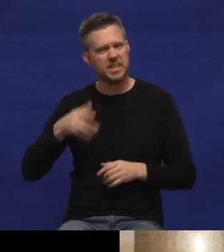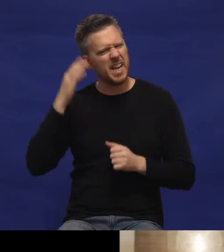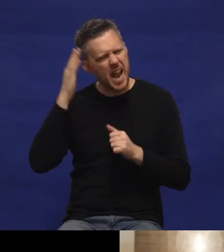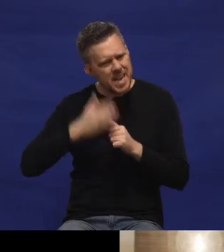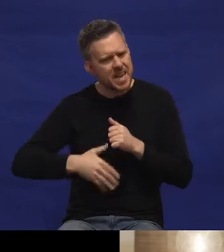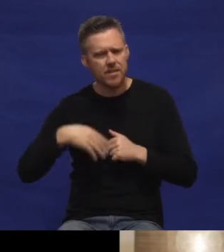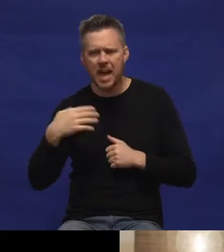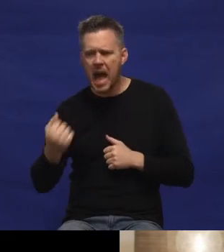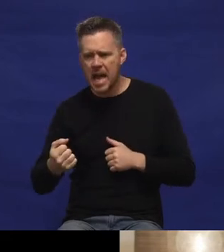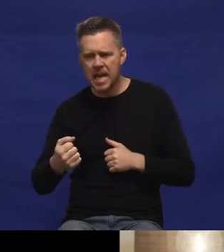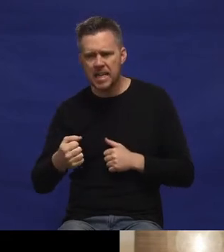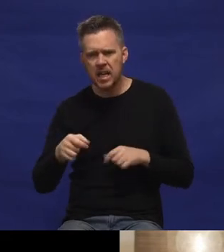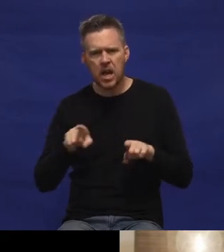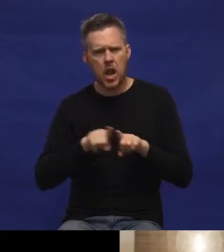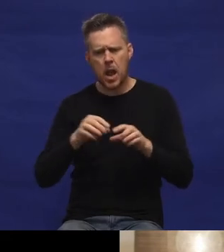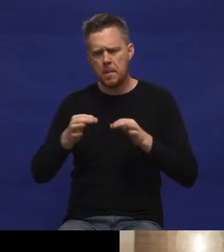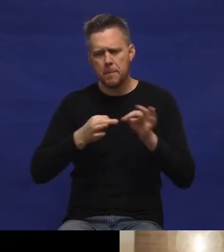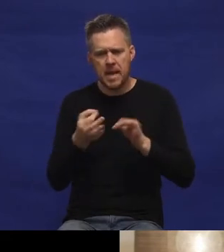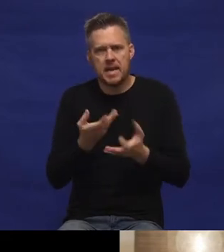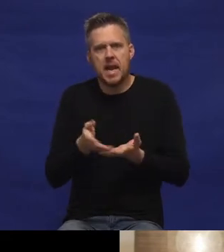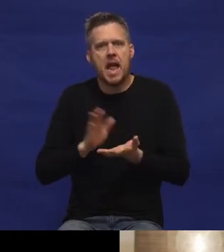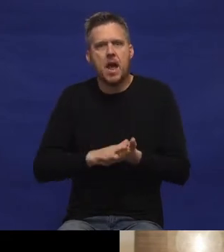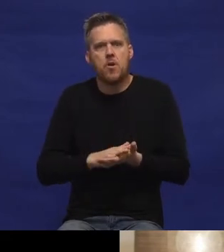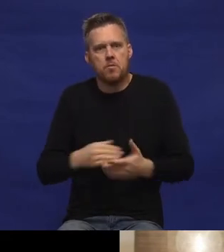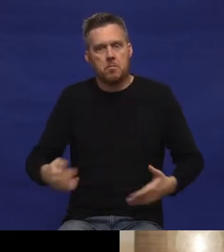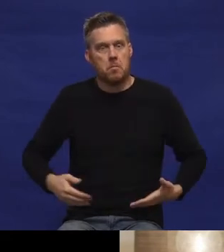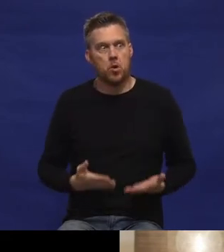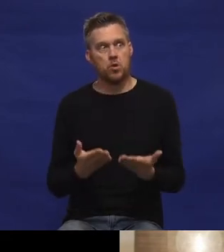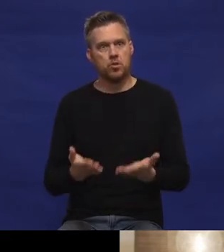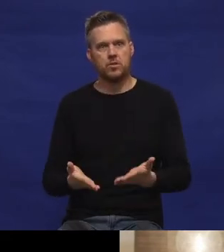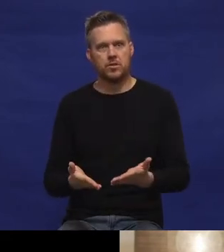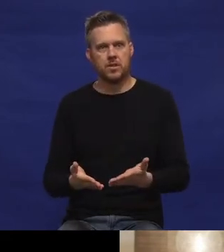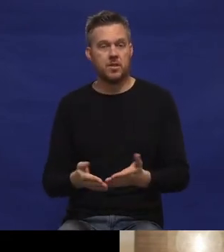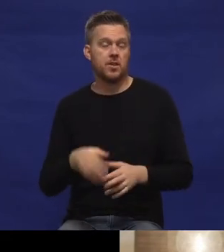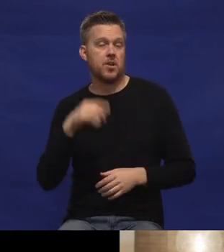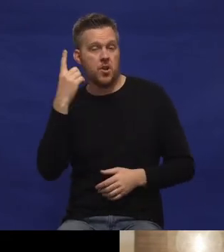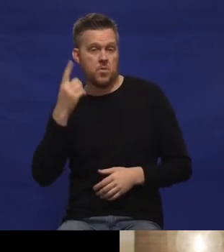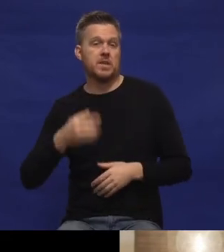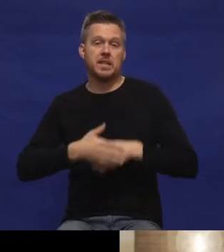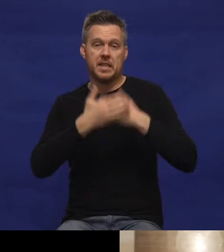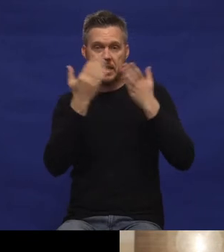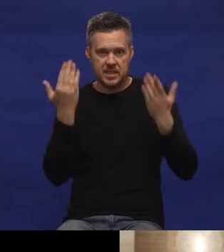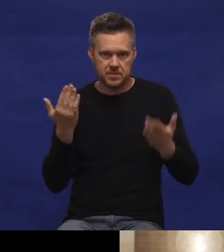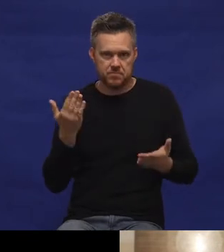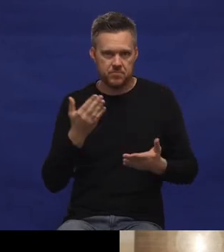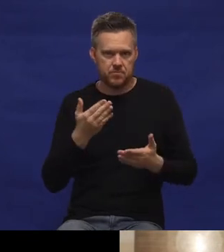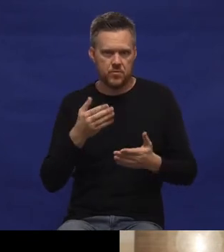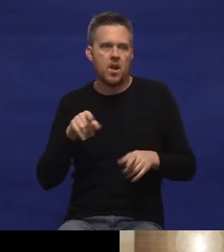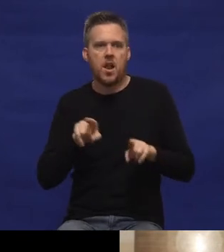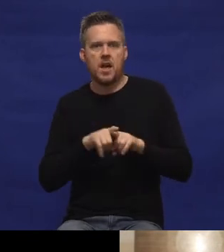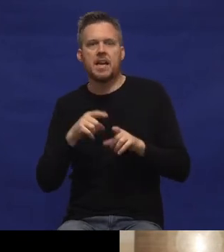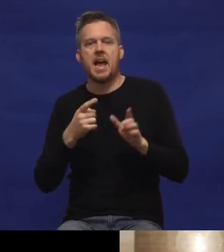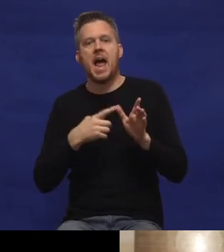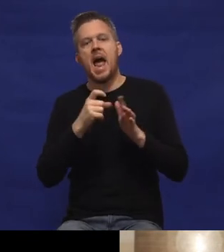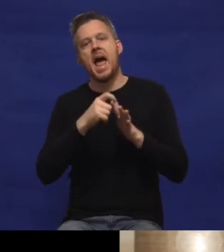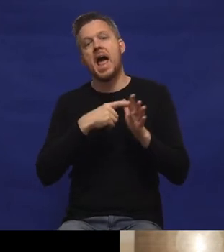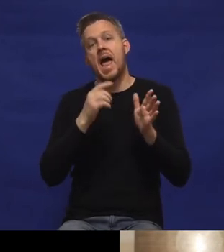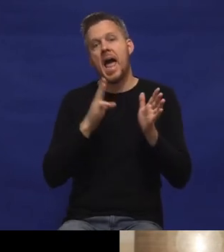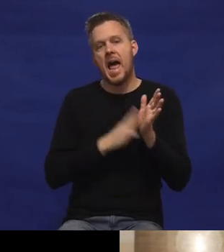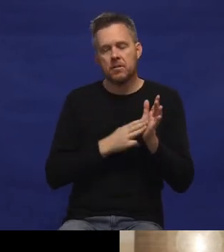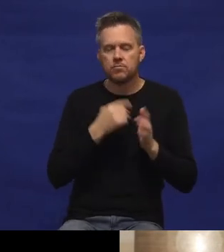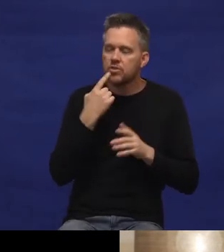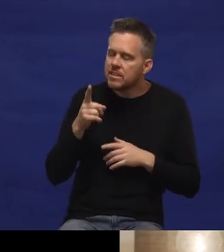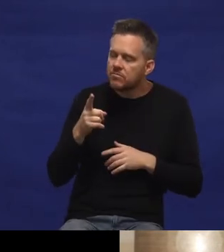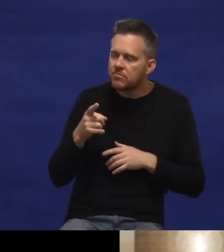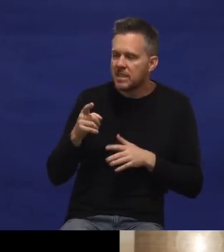never had a blueprint for having a child before. So one day, no doubt, you know, Adam would have come along and said,